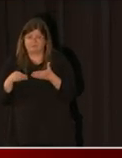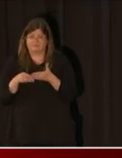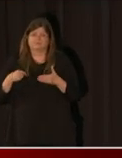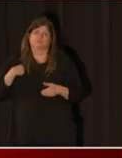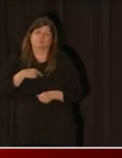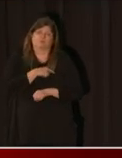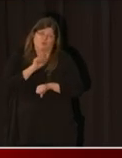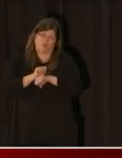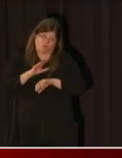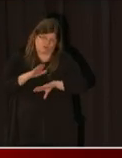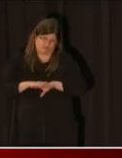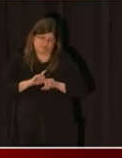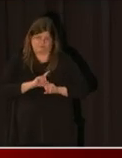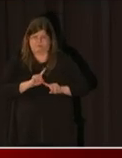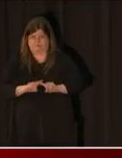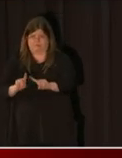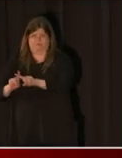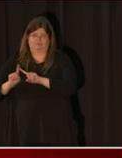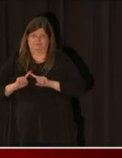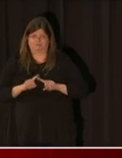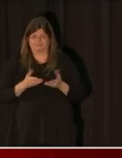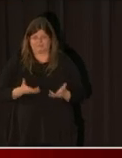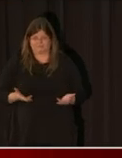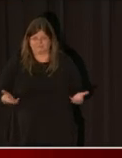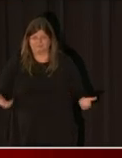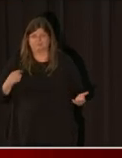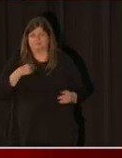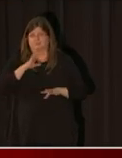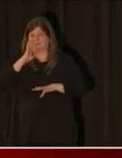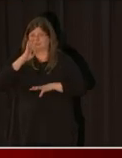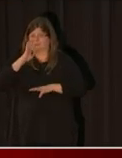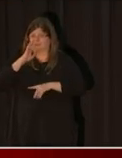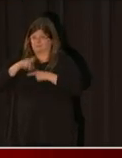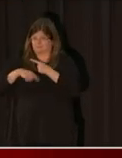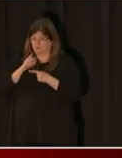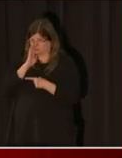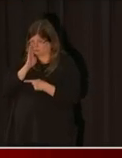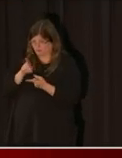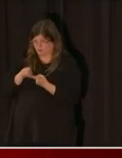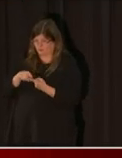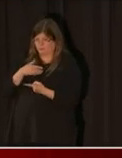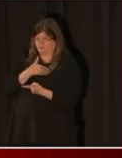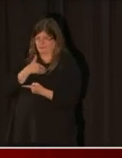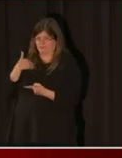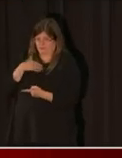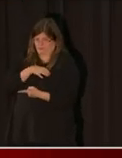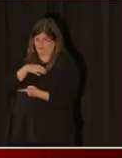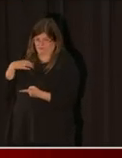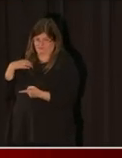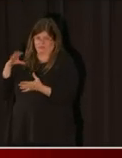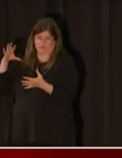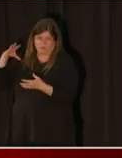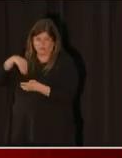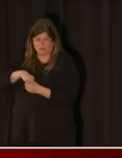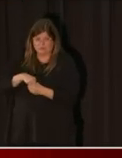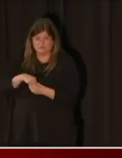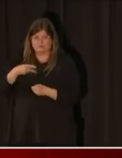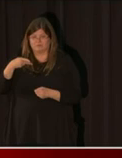different angles. Spoken directly to members of the Congress, including the Speaker of the House and